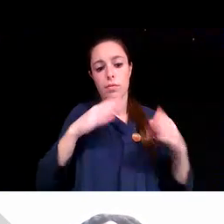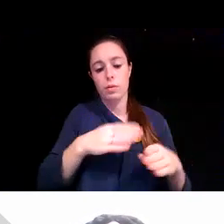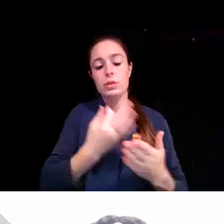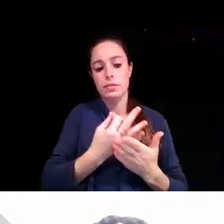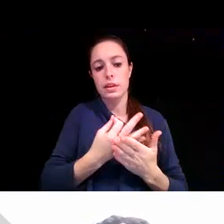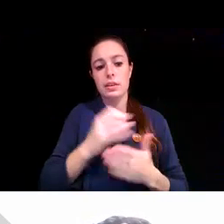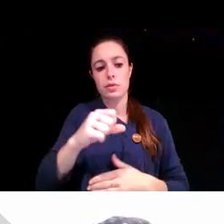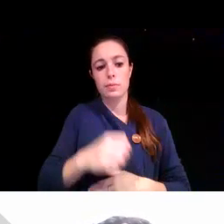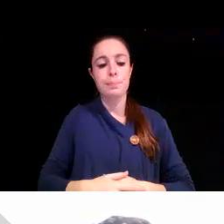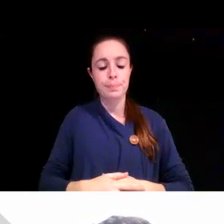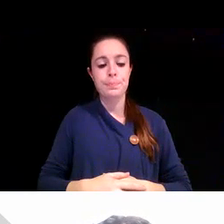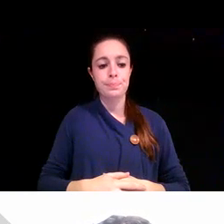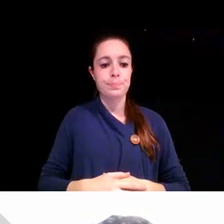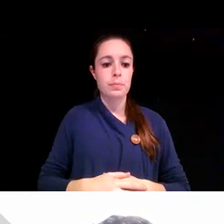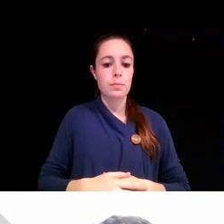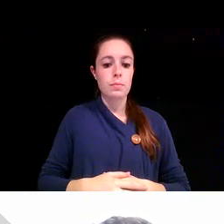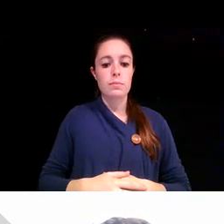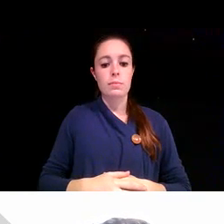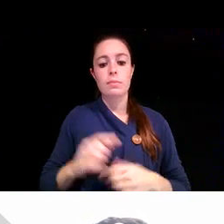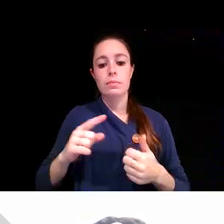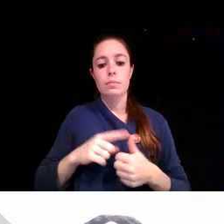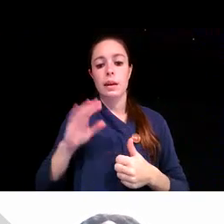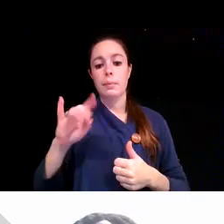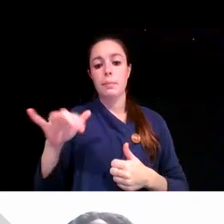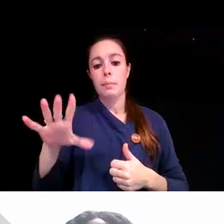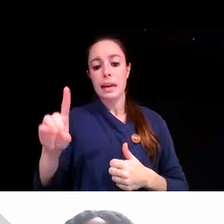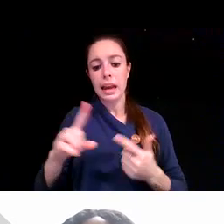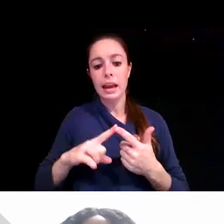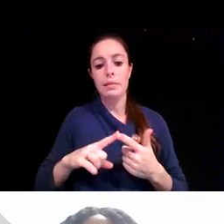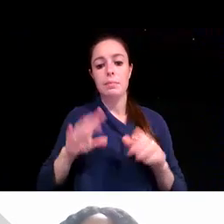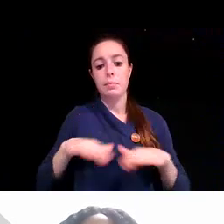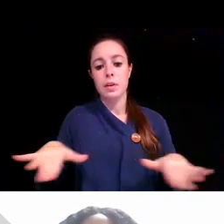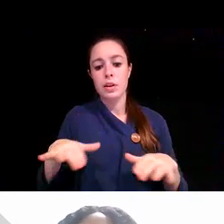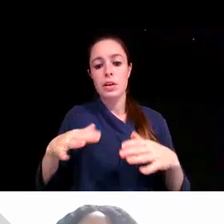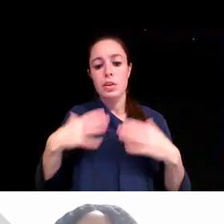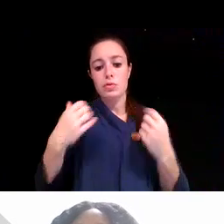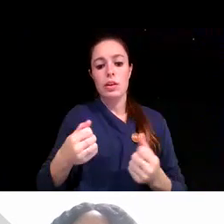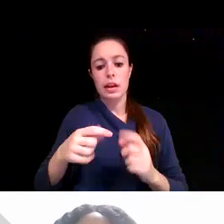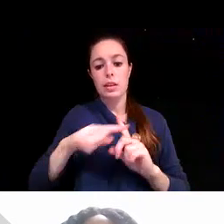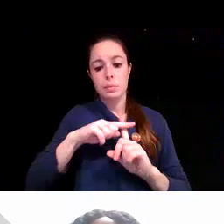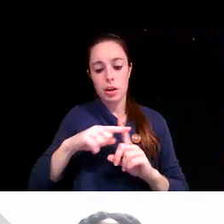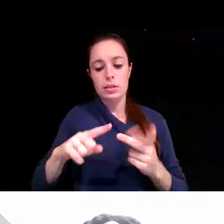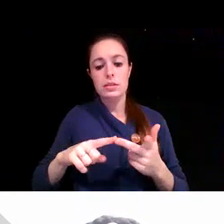And these are Medicaid, Child Care Plus, Essential Plan,